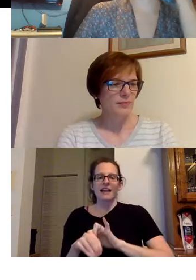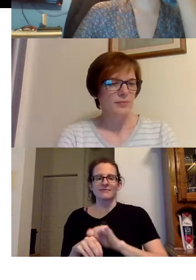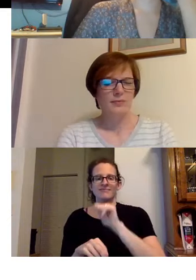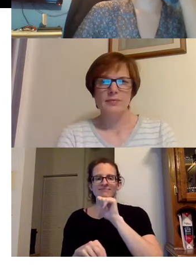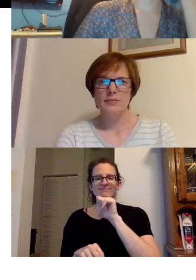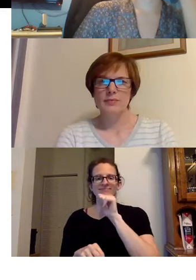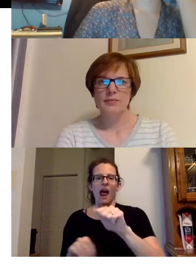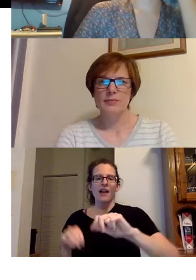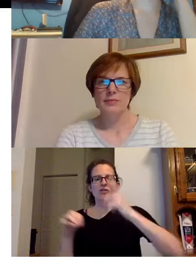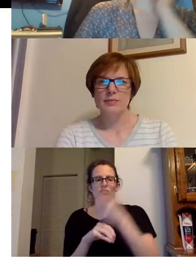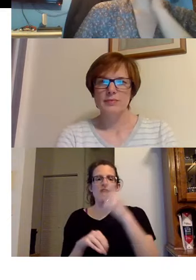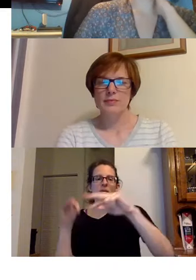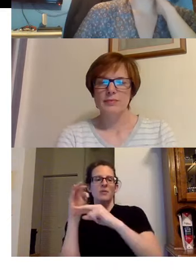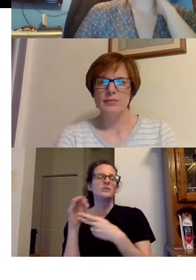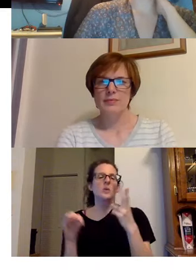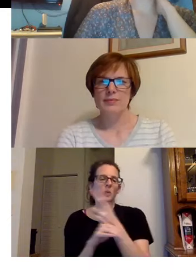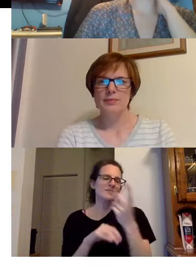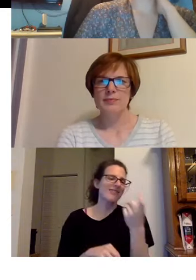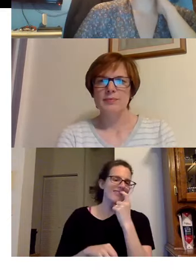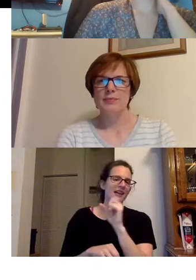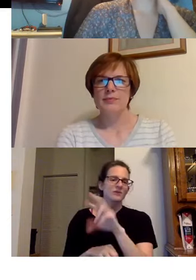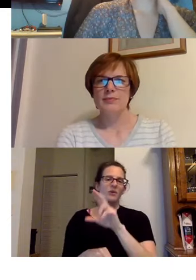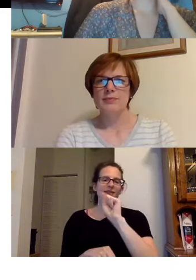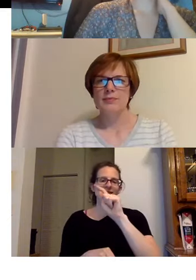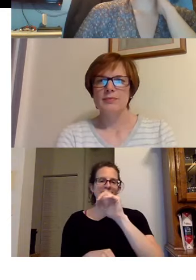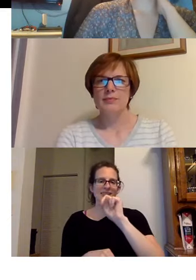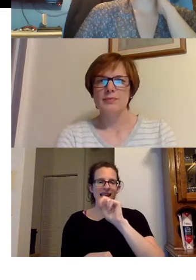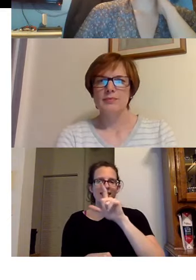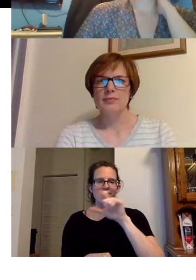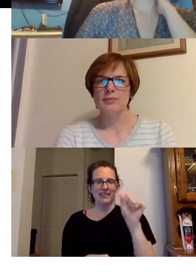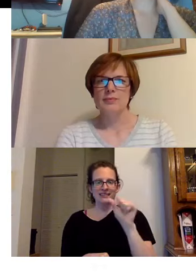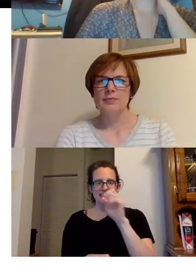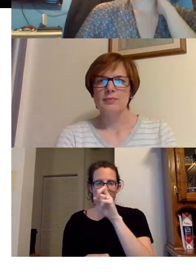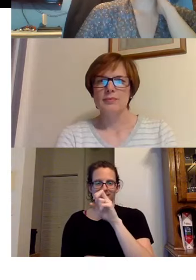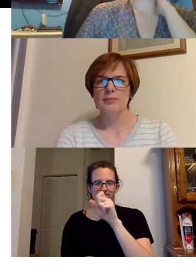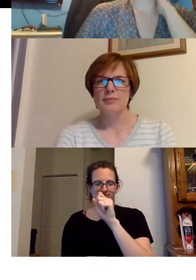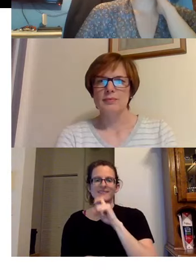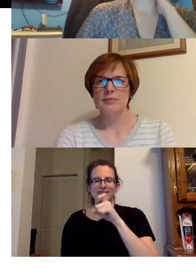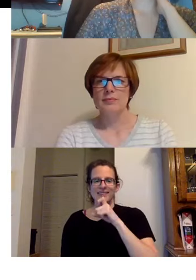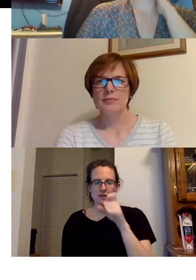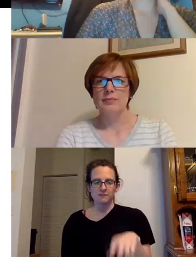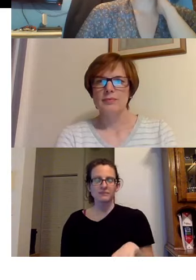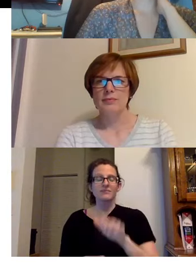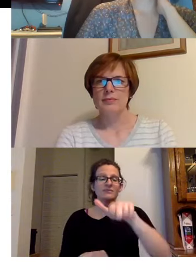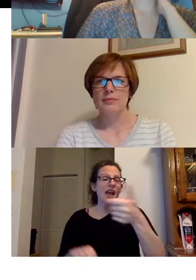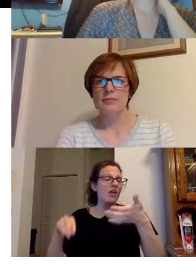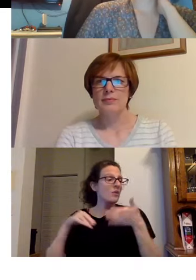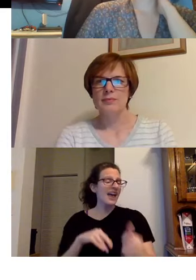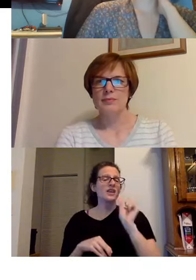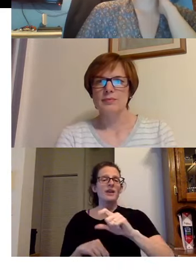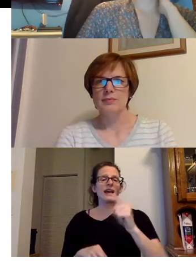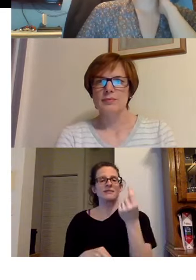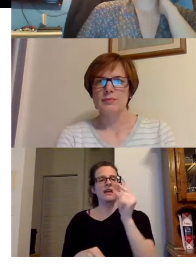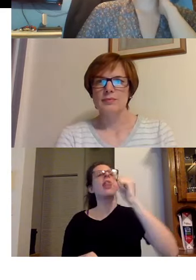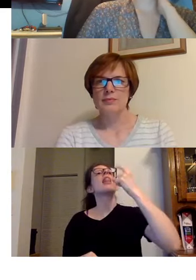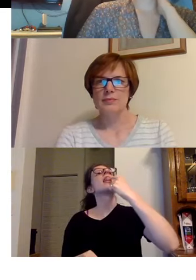use glass or stainless steel. Another way you can take oils internally is to drop them under your tongue. That's